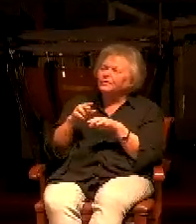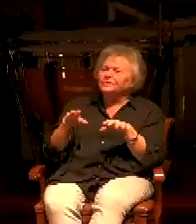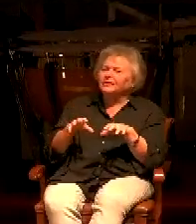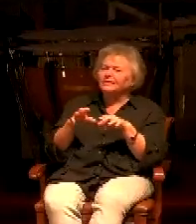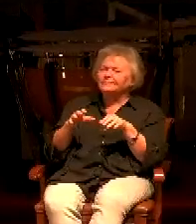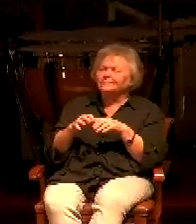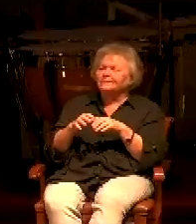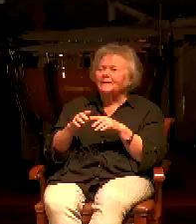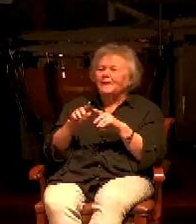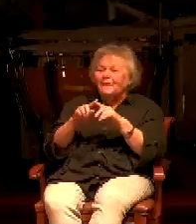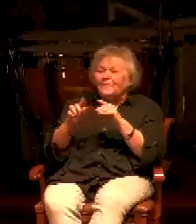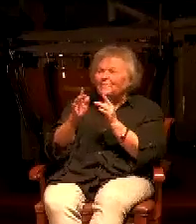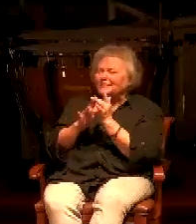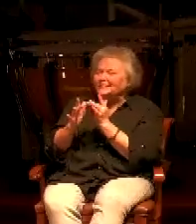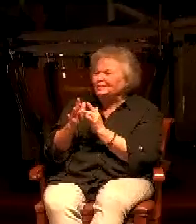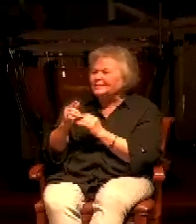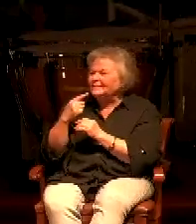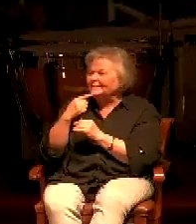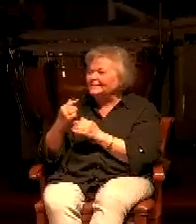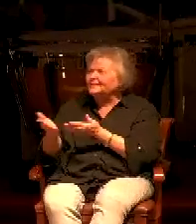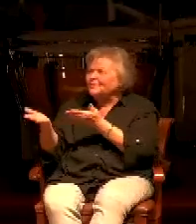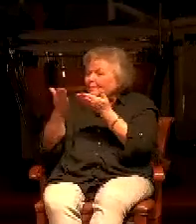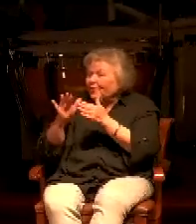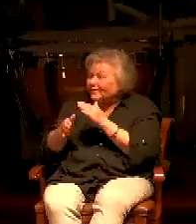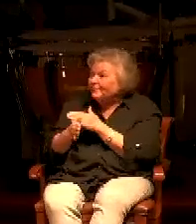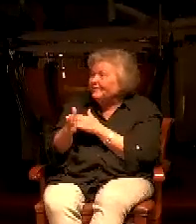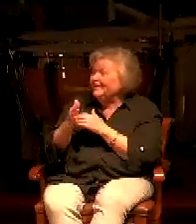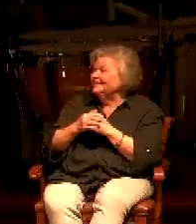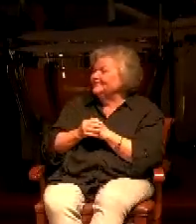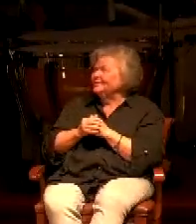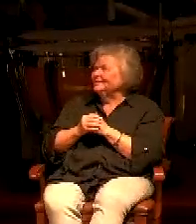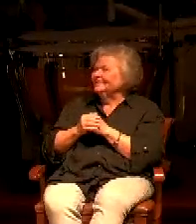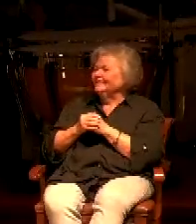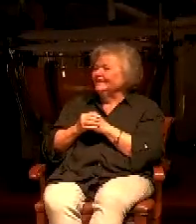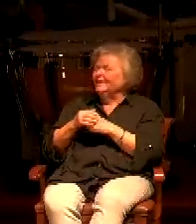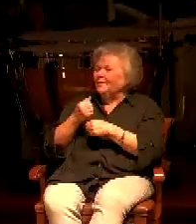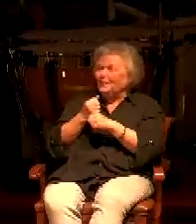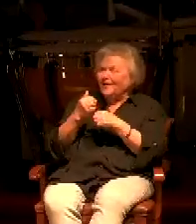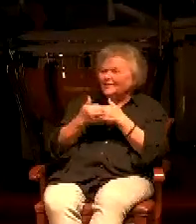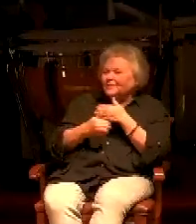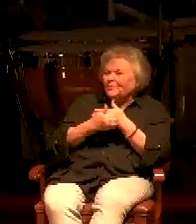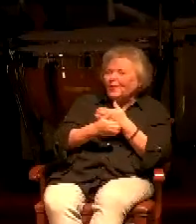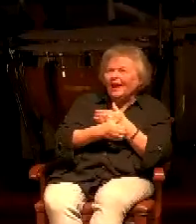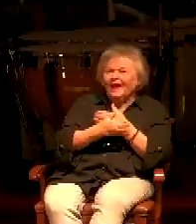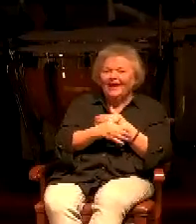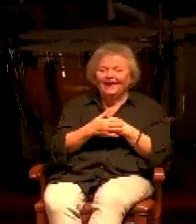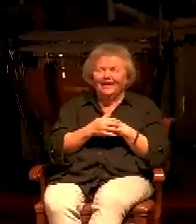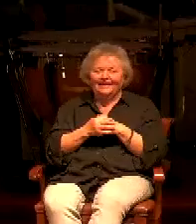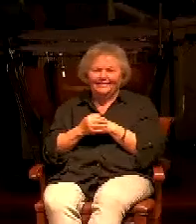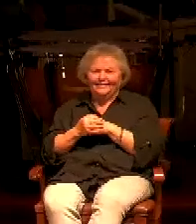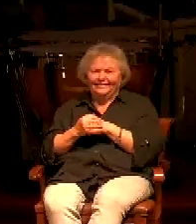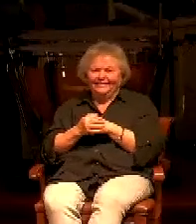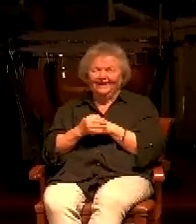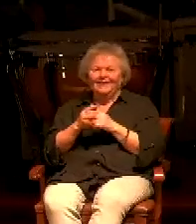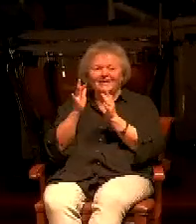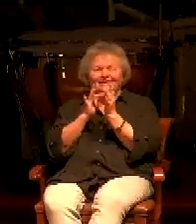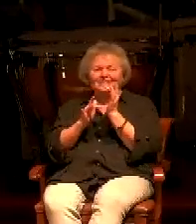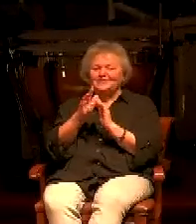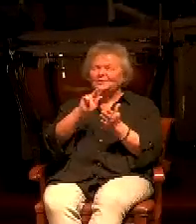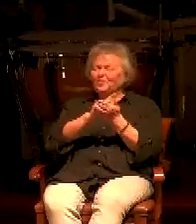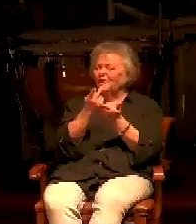fish. Let's have some bread." Now, I don't know if you guys know this or not, but my Lord's kind of a redneck. He can cook fish right on the shore.